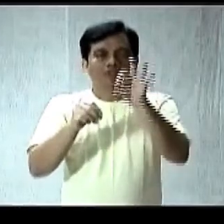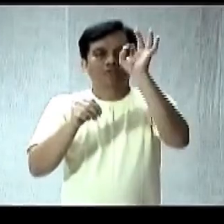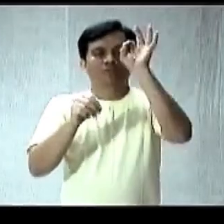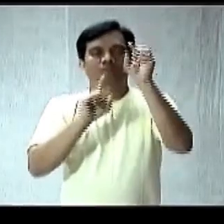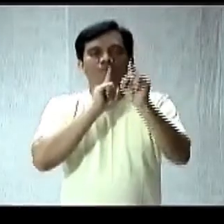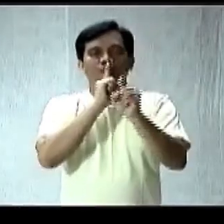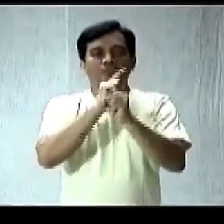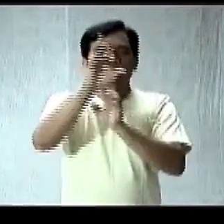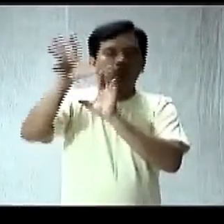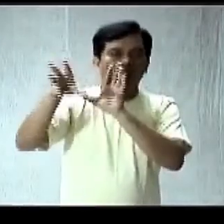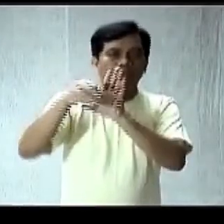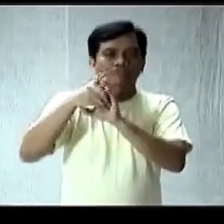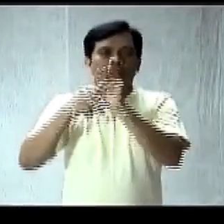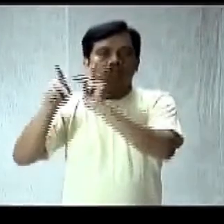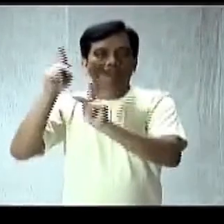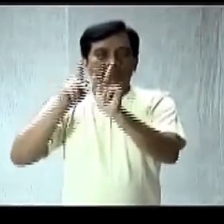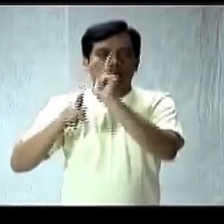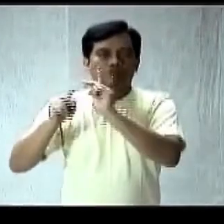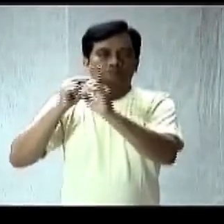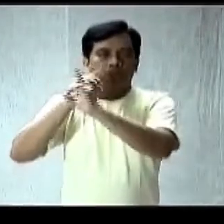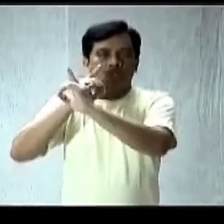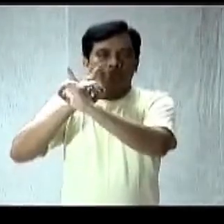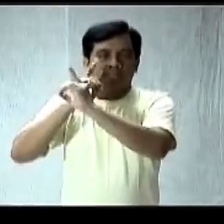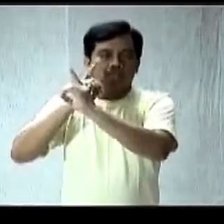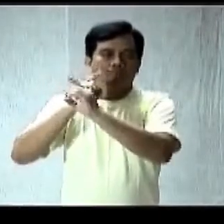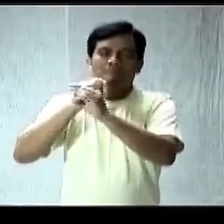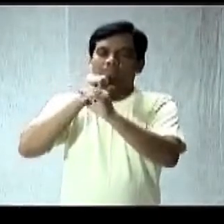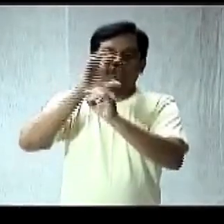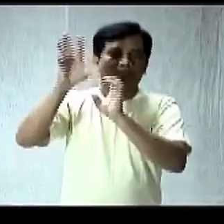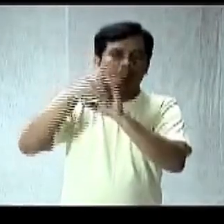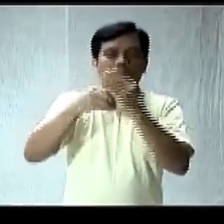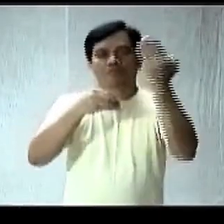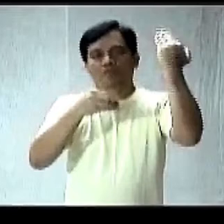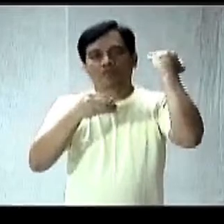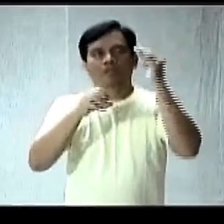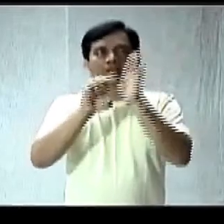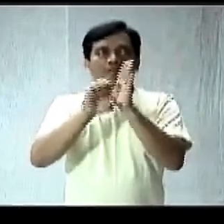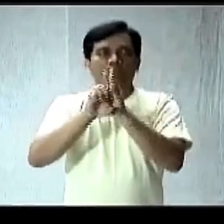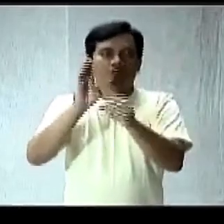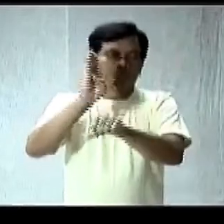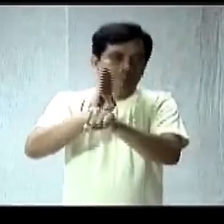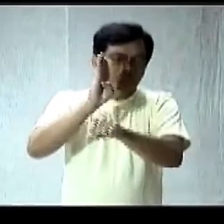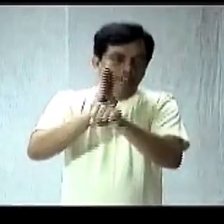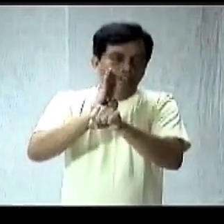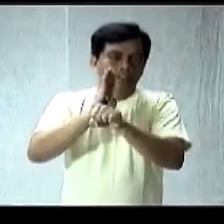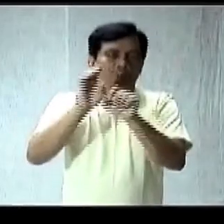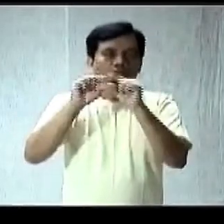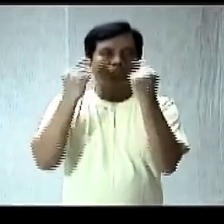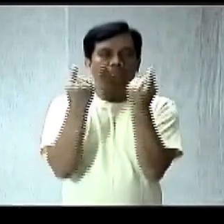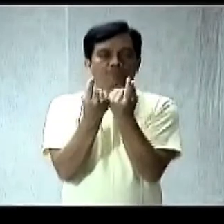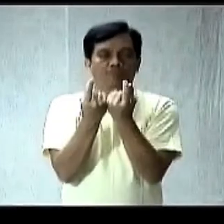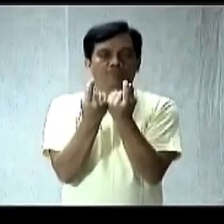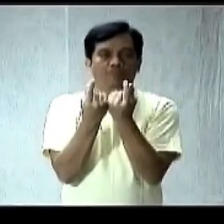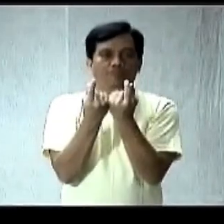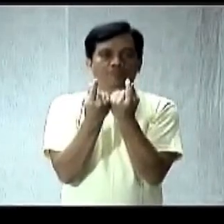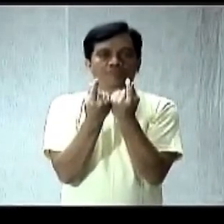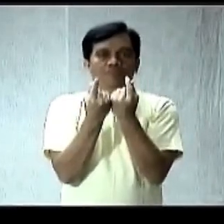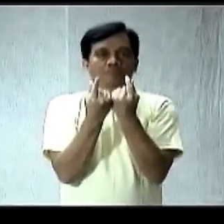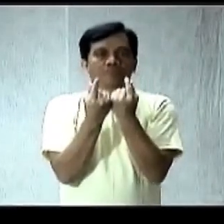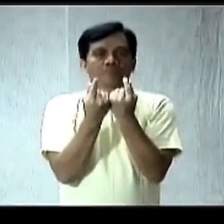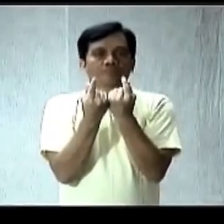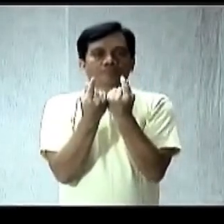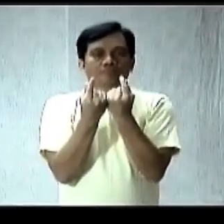to really involve the sectors that were not there before. Number one, the business sector, the